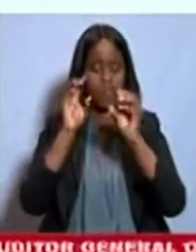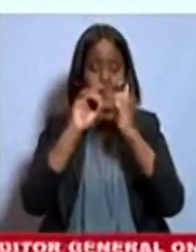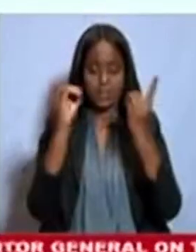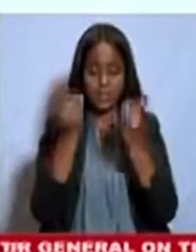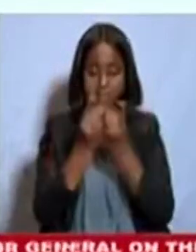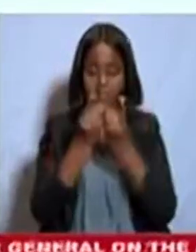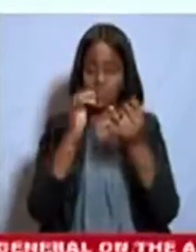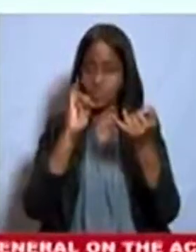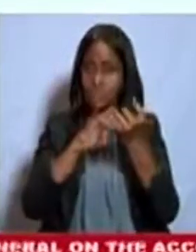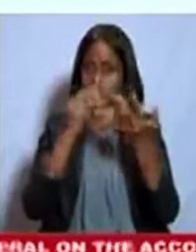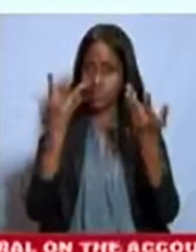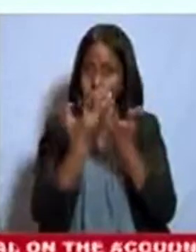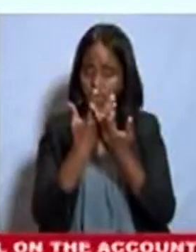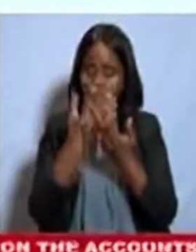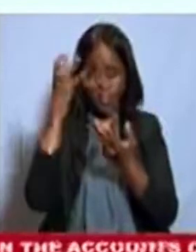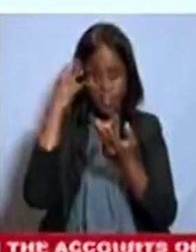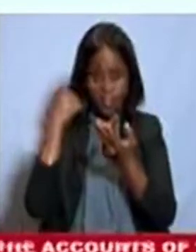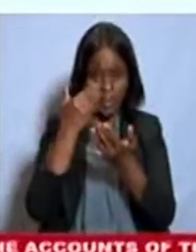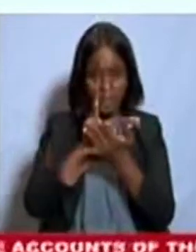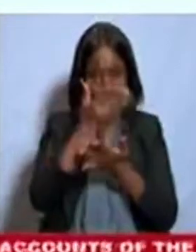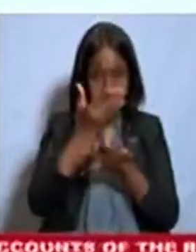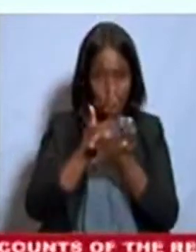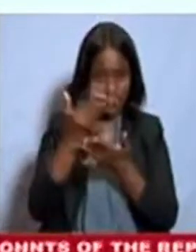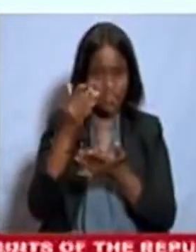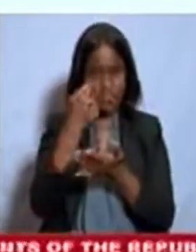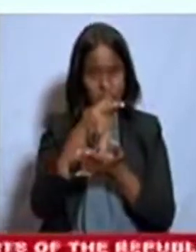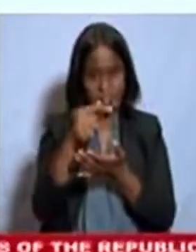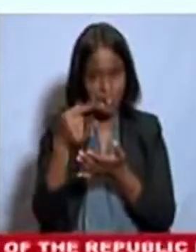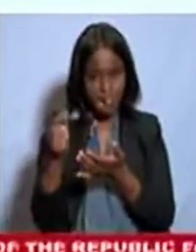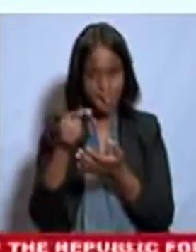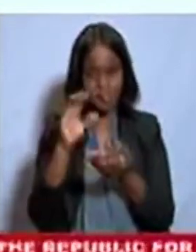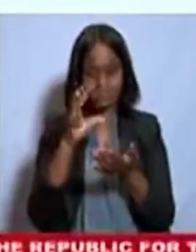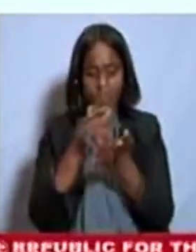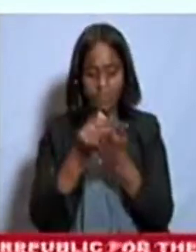Office procured goods and services in amounts totaling